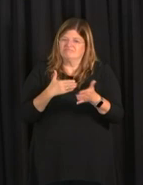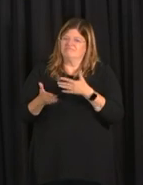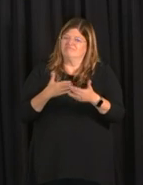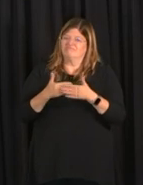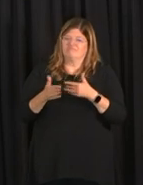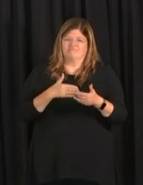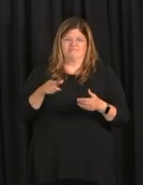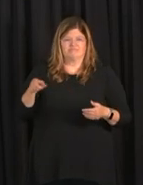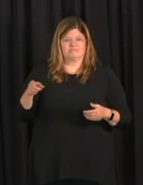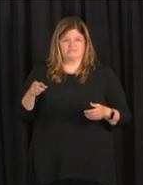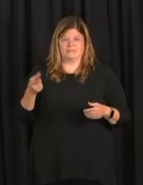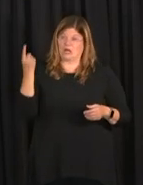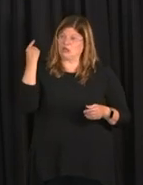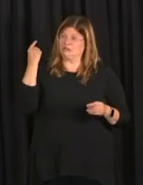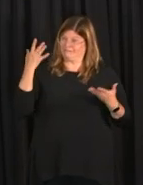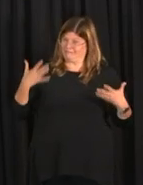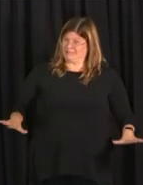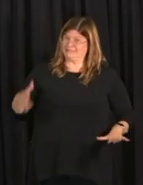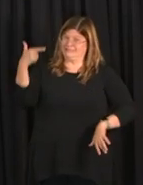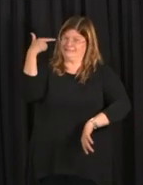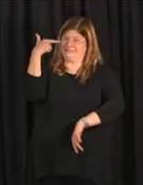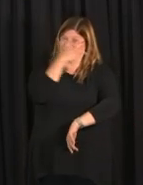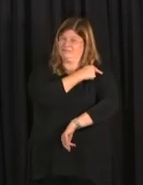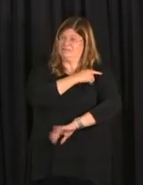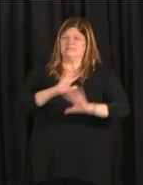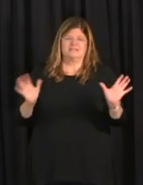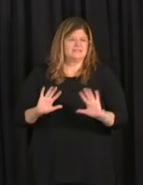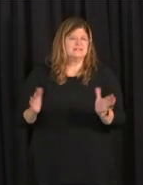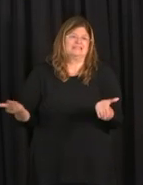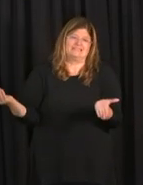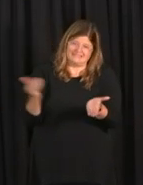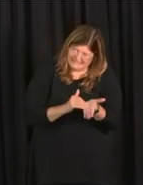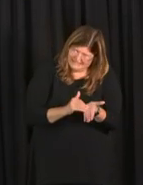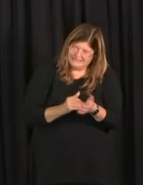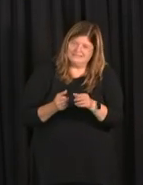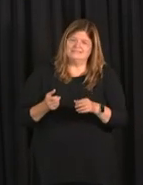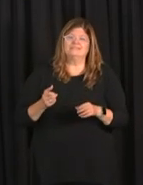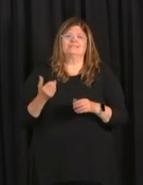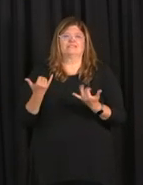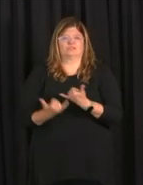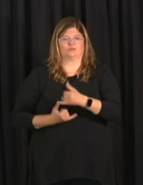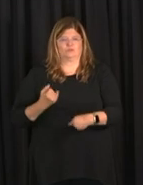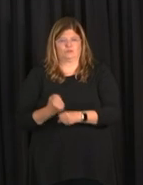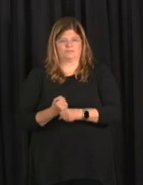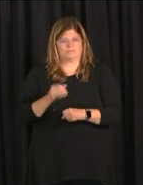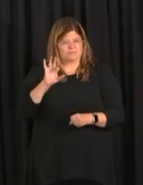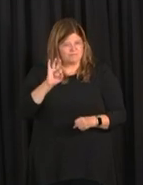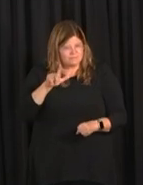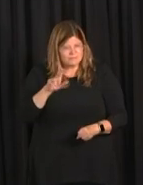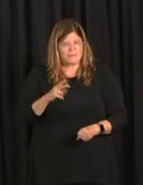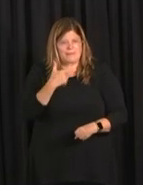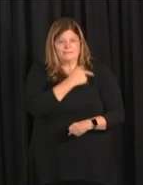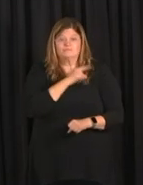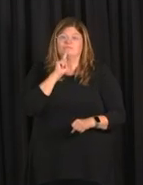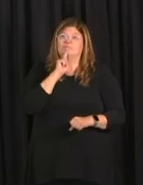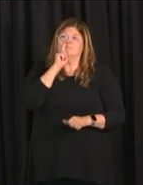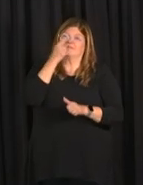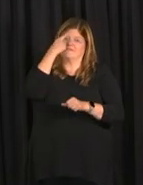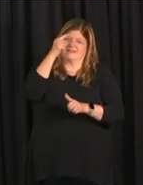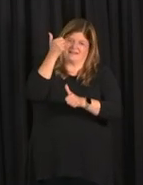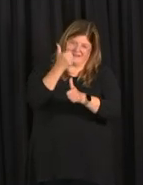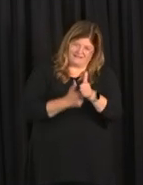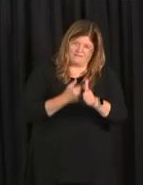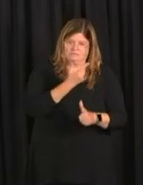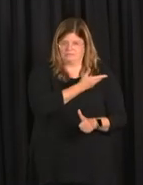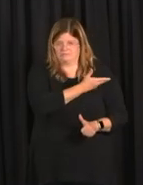got the flu shot last year, you need to go again this year. And the flu vaccine is for everyone